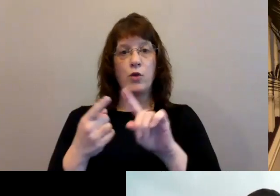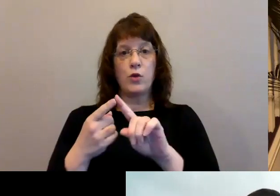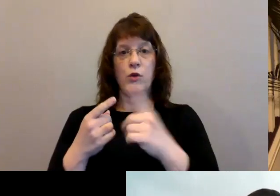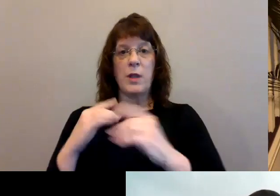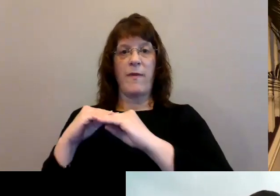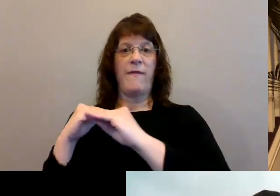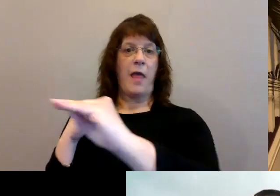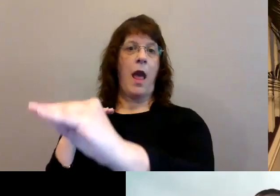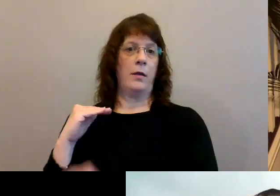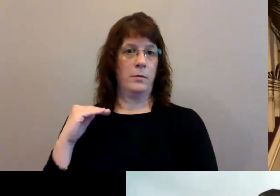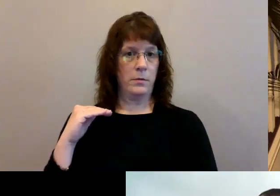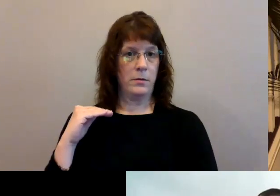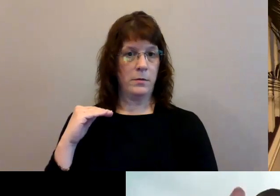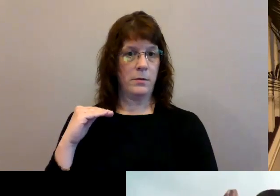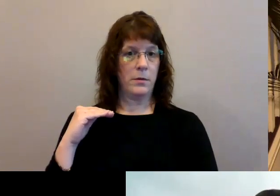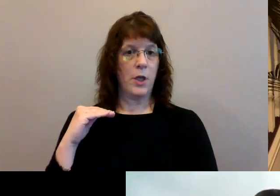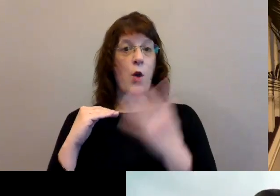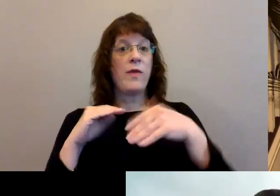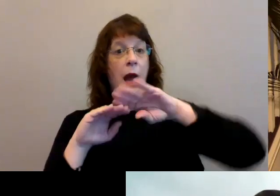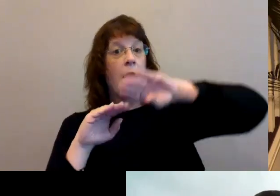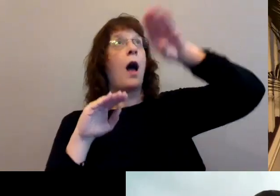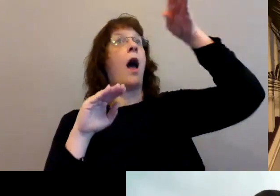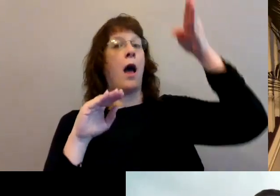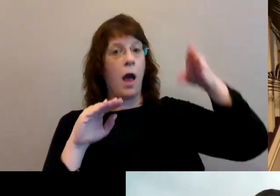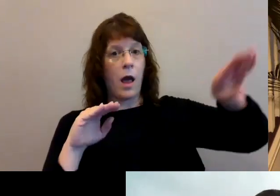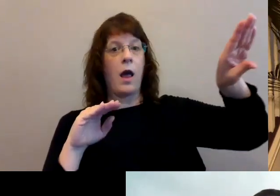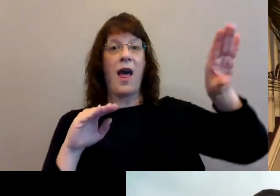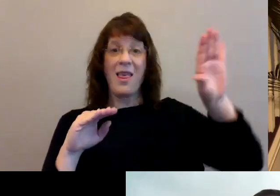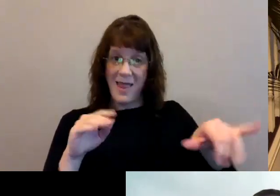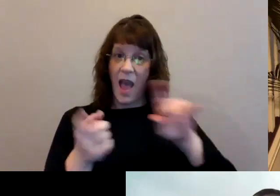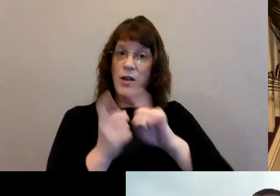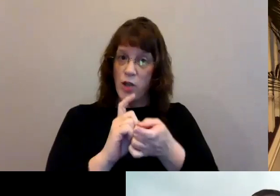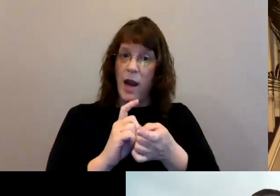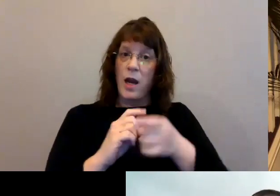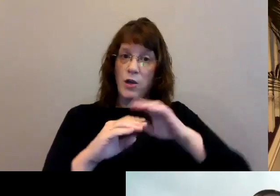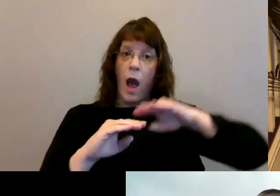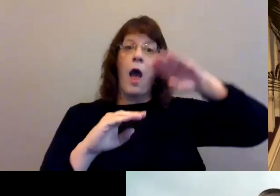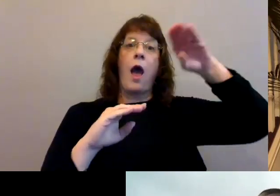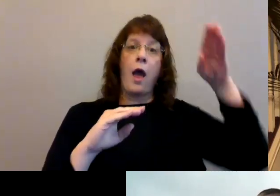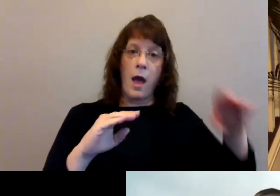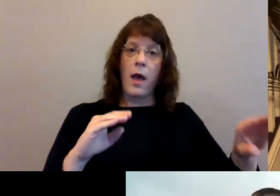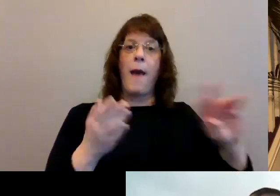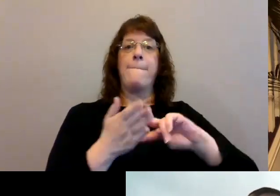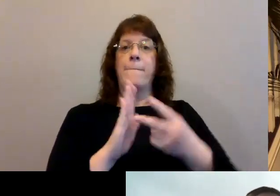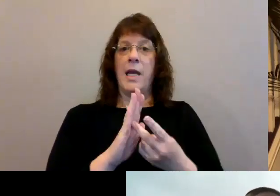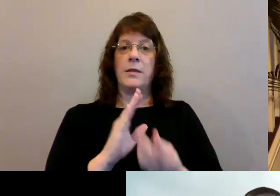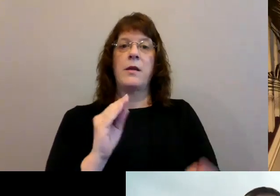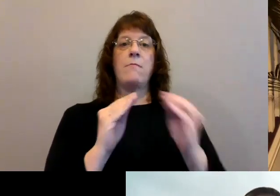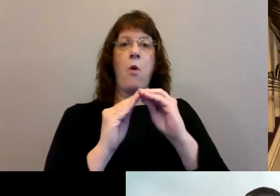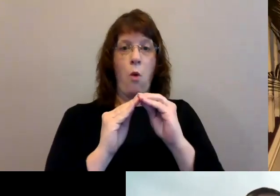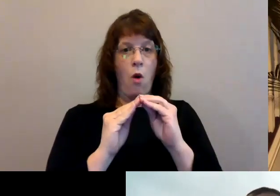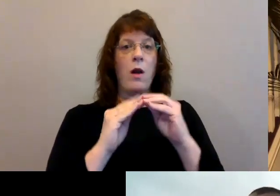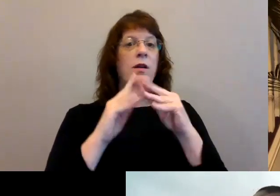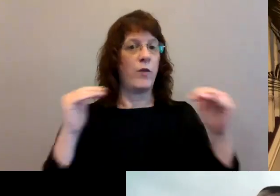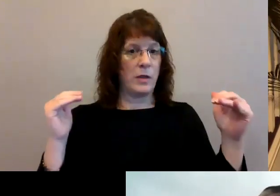flat. So that topographic or that change in elevation allows for ecological